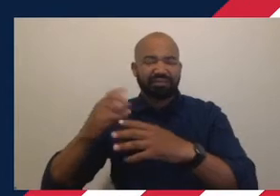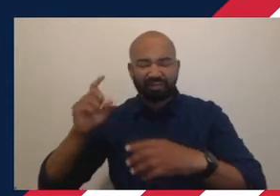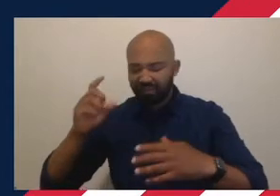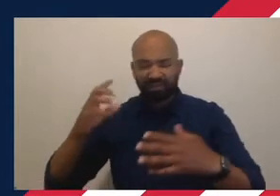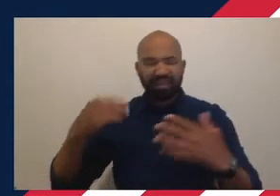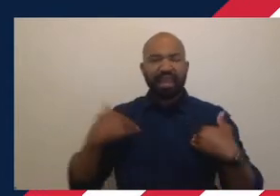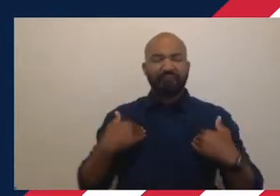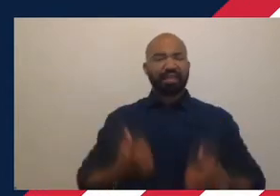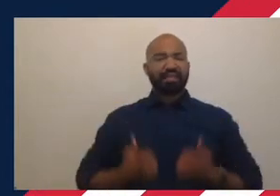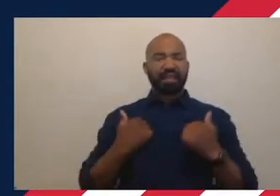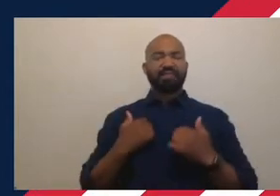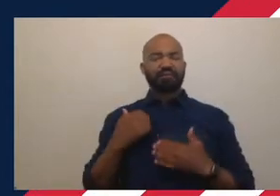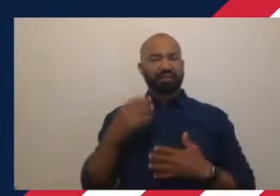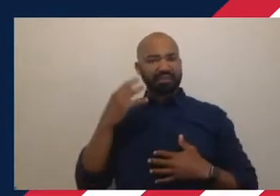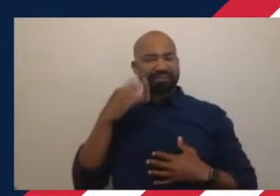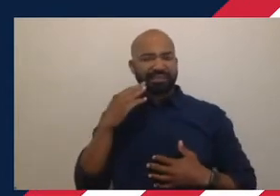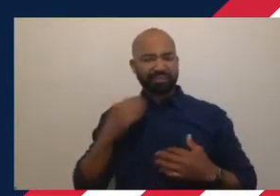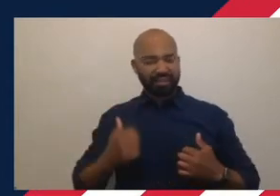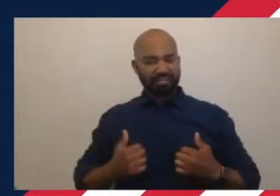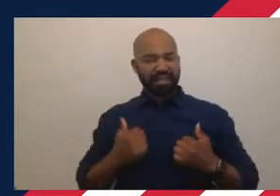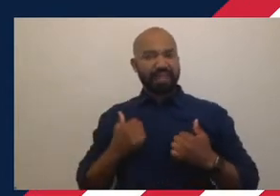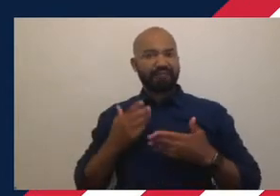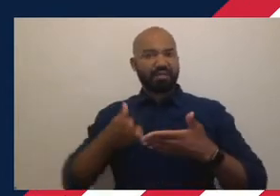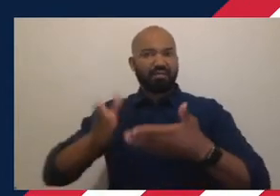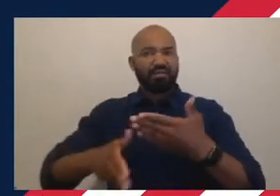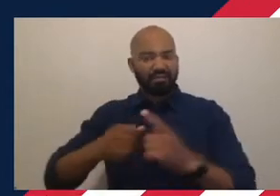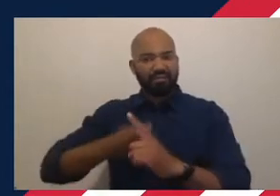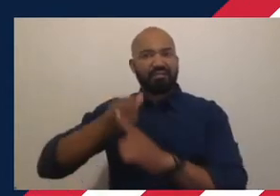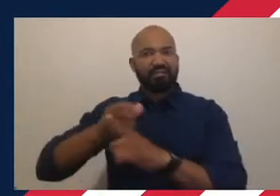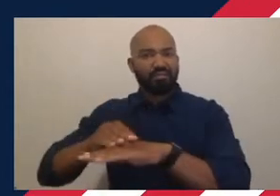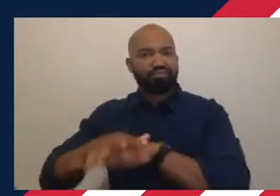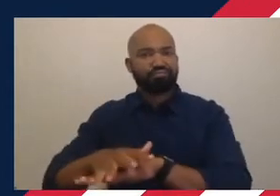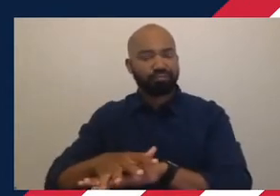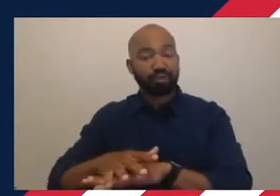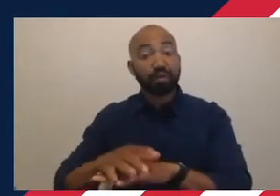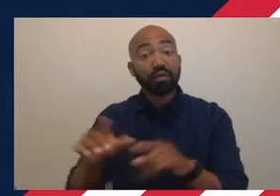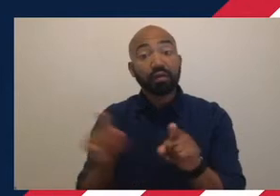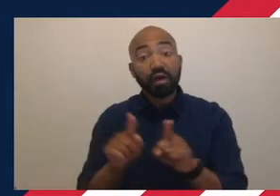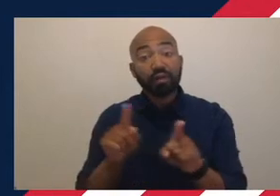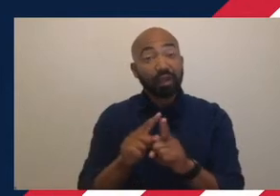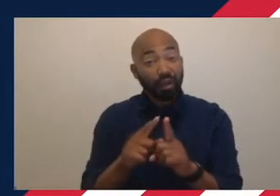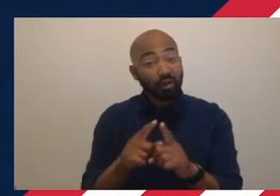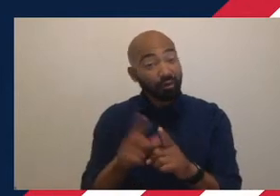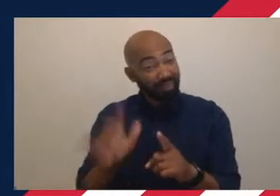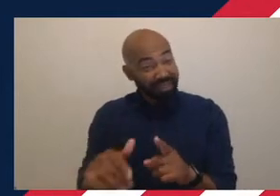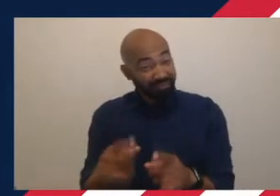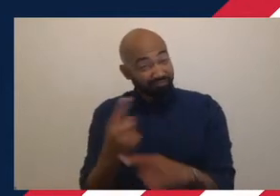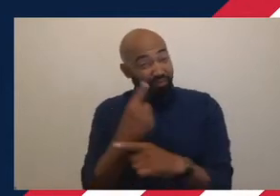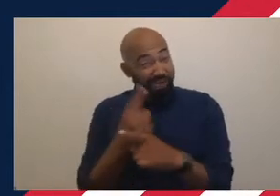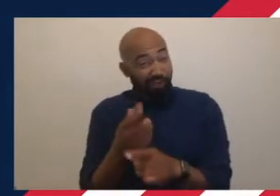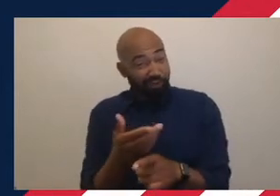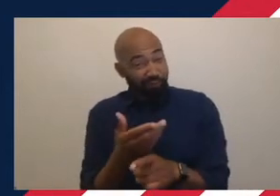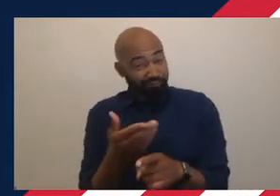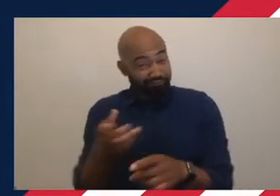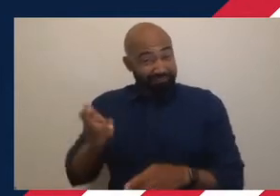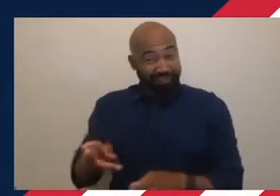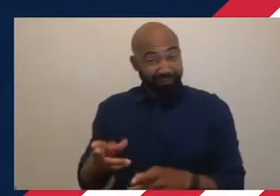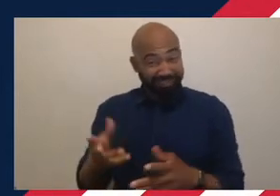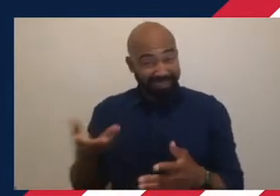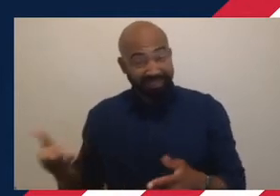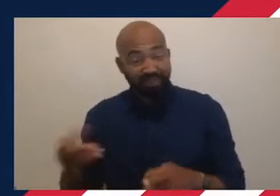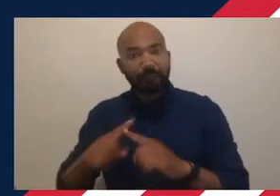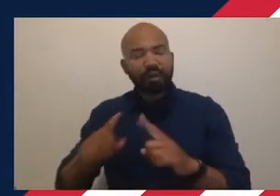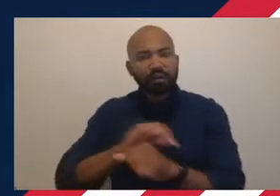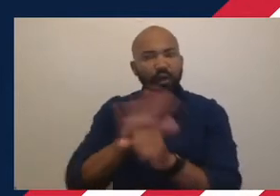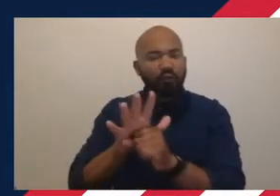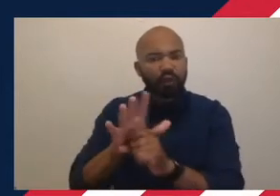trajectory consequences. And then we are once again disparately hit with this pandemic that will further widen health